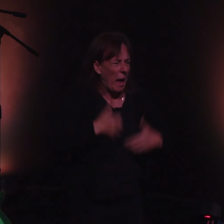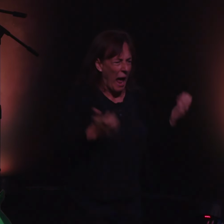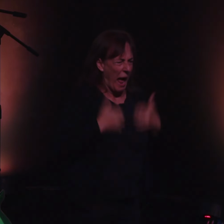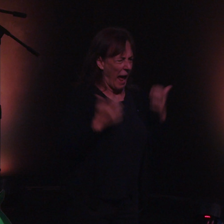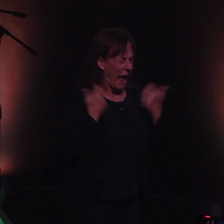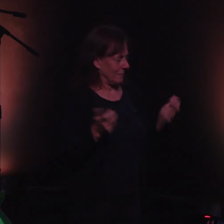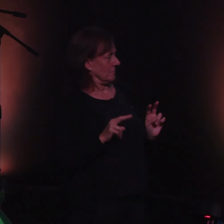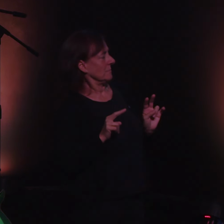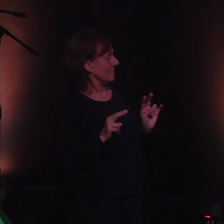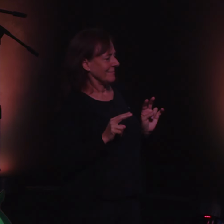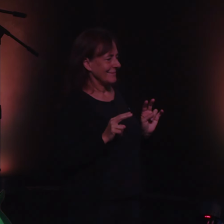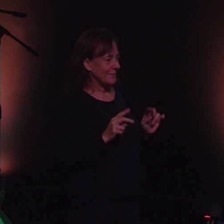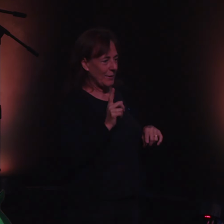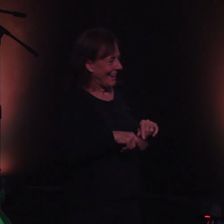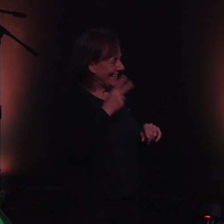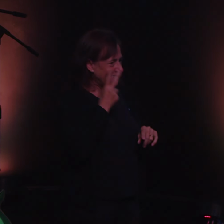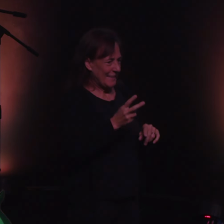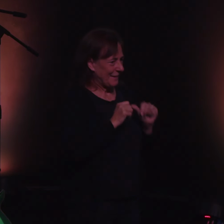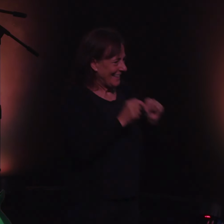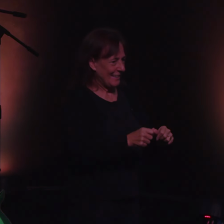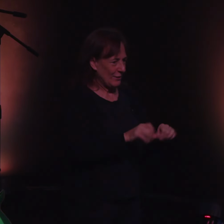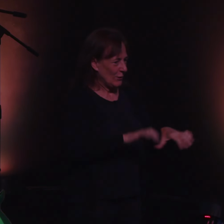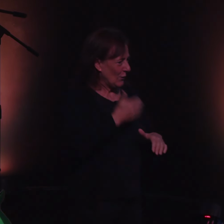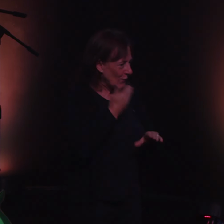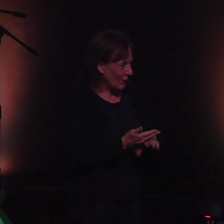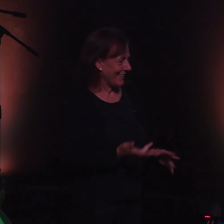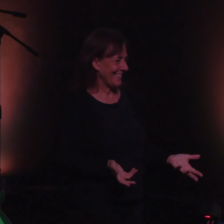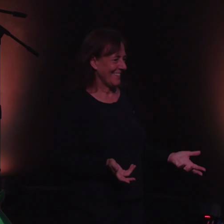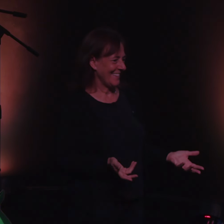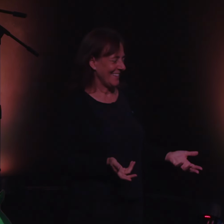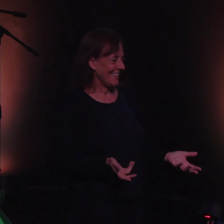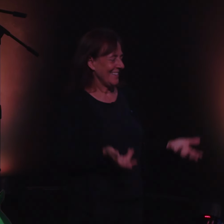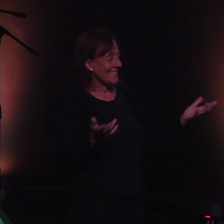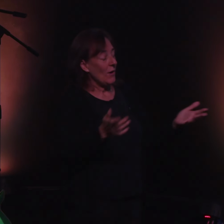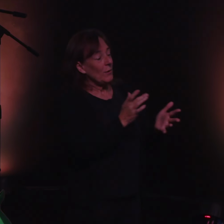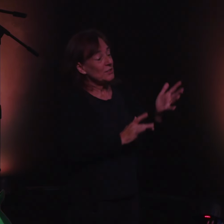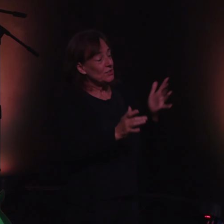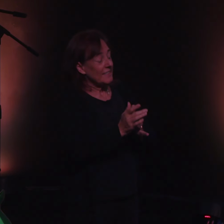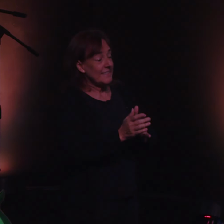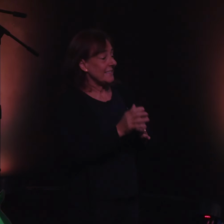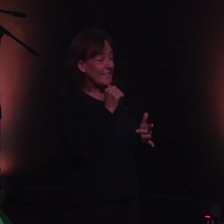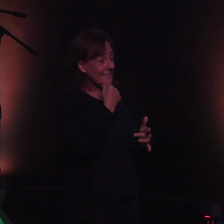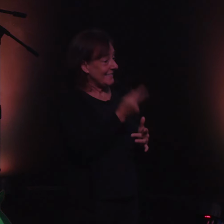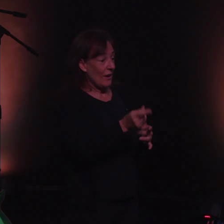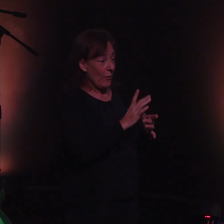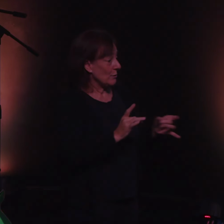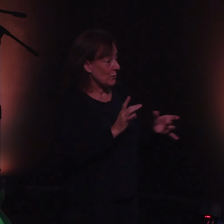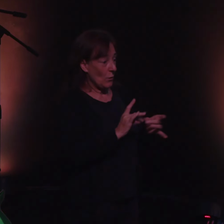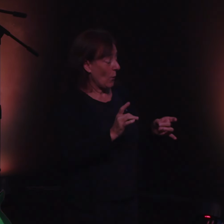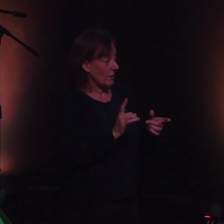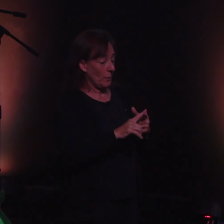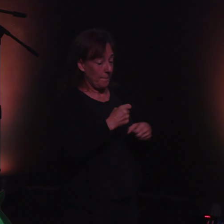just can't seem to continue to do it. And so Jesus doesn't tell this story